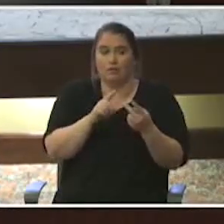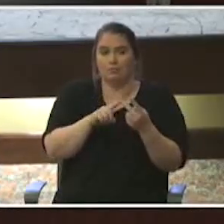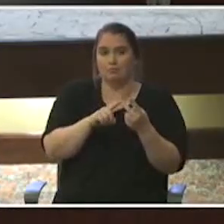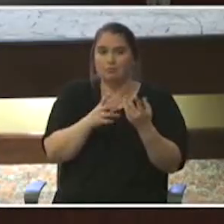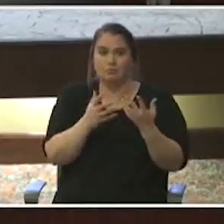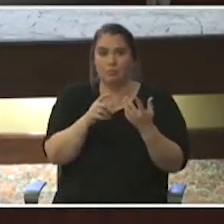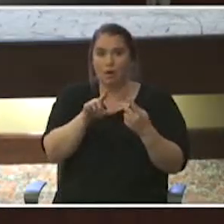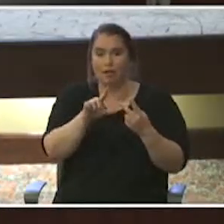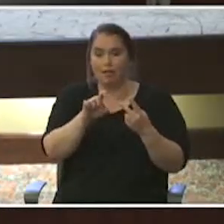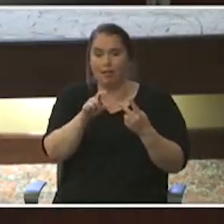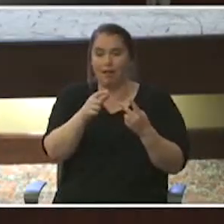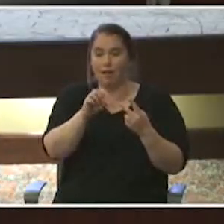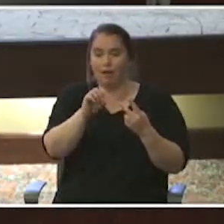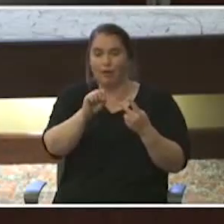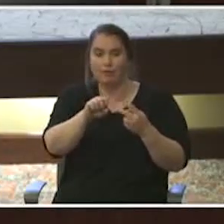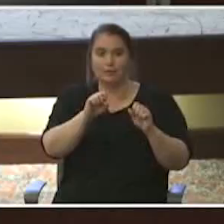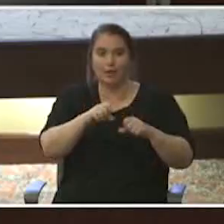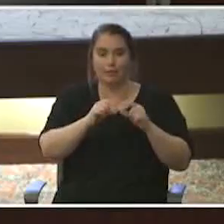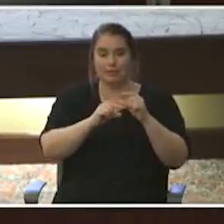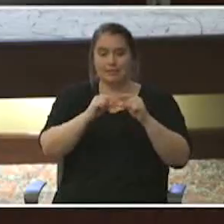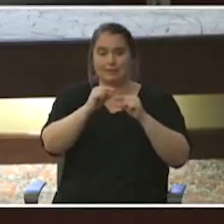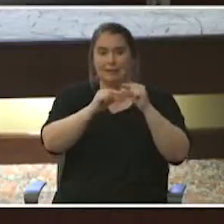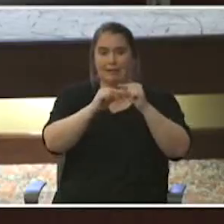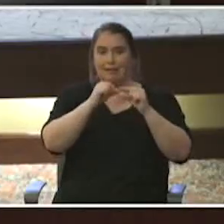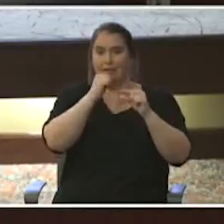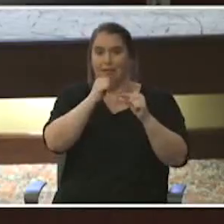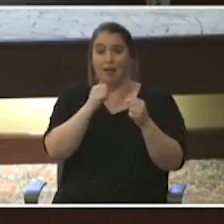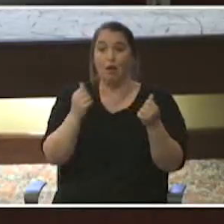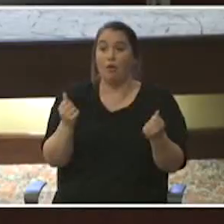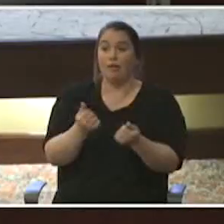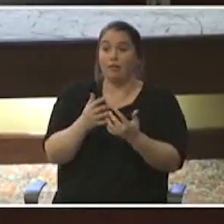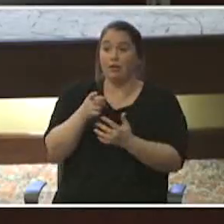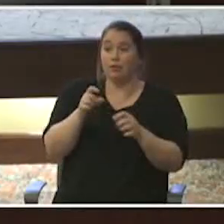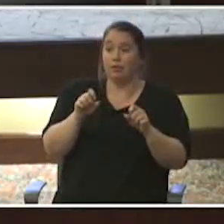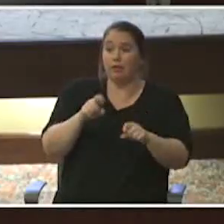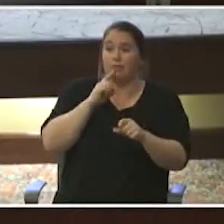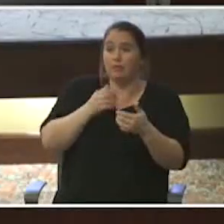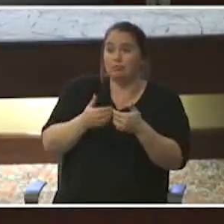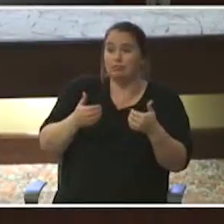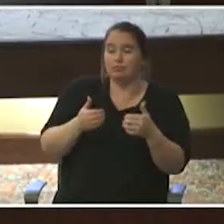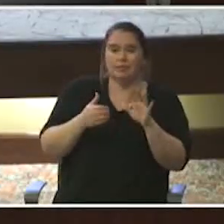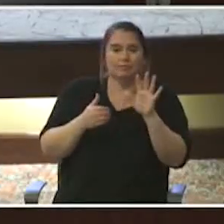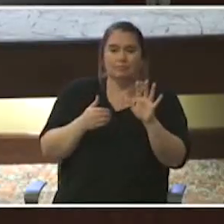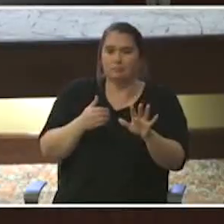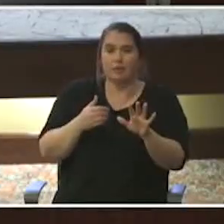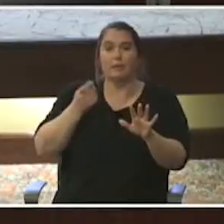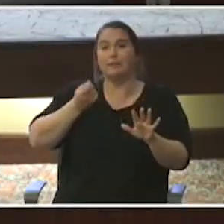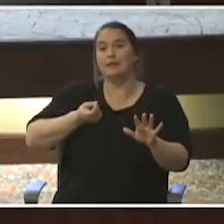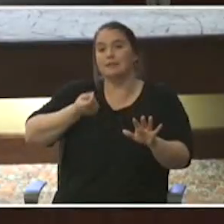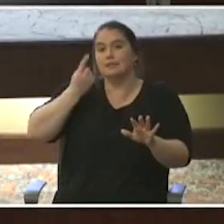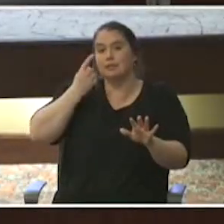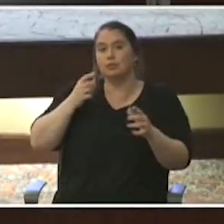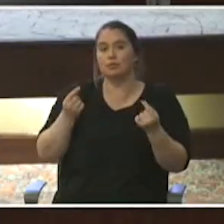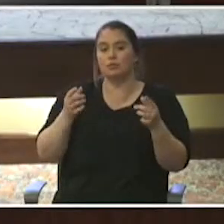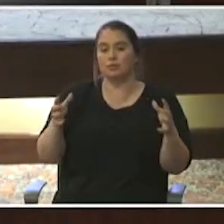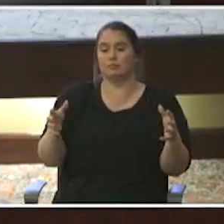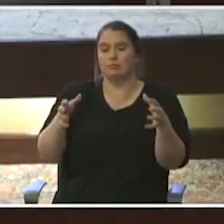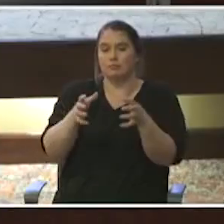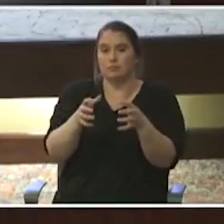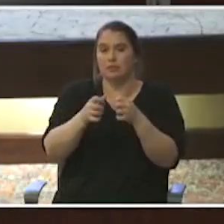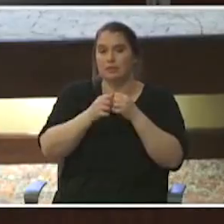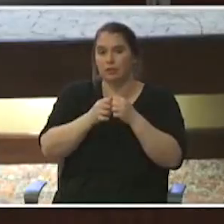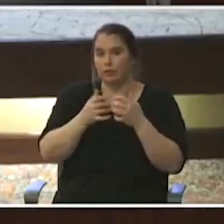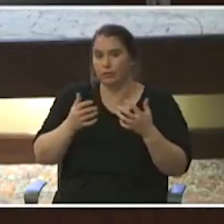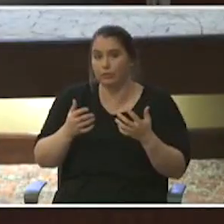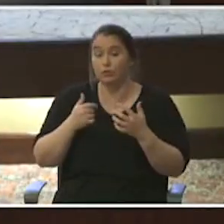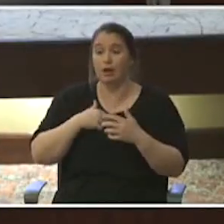we stack with each other instead of doing everything we can to keep them separate? What makes sense together? So I really appreciate you